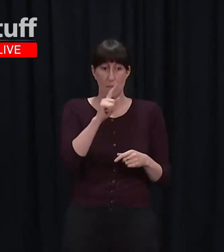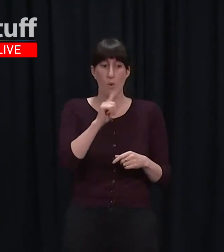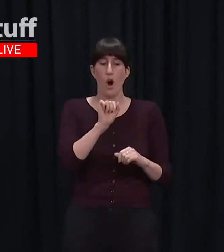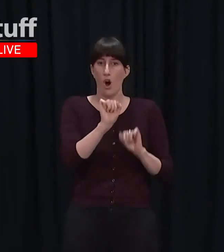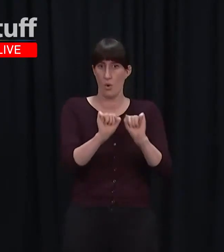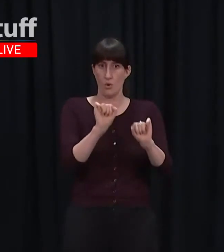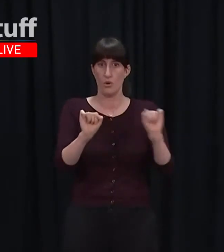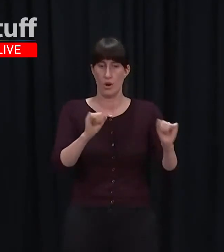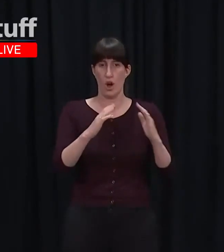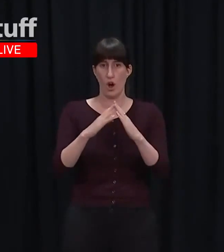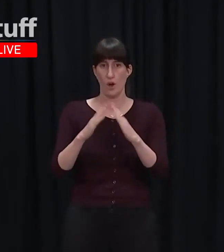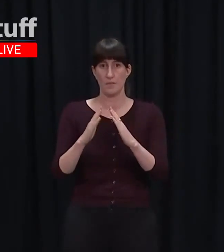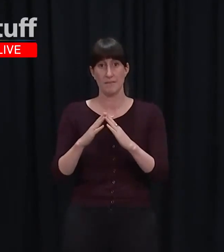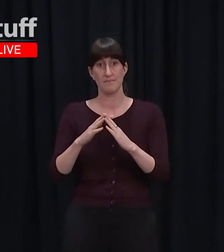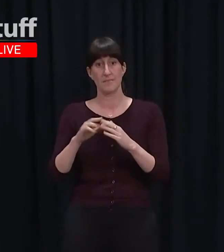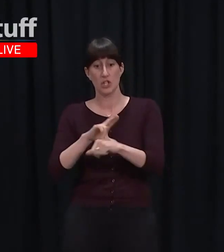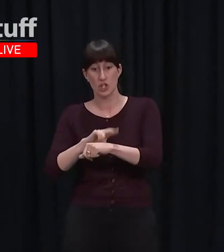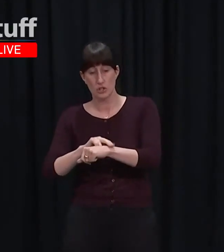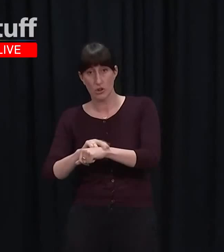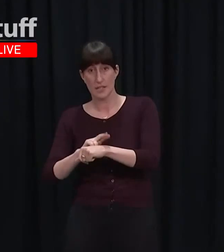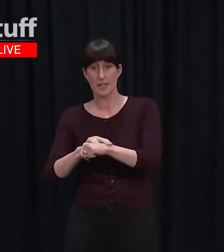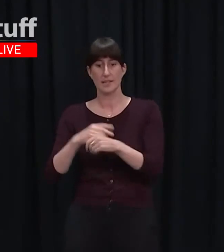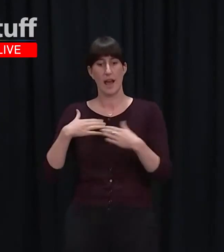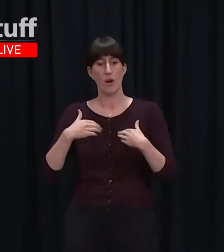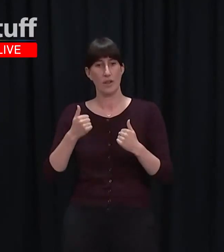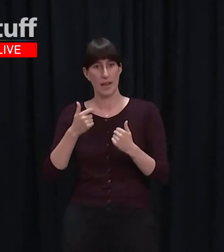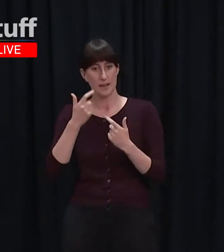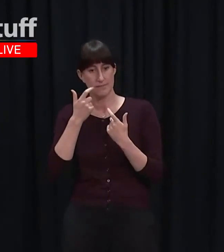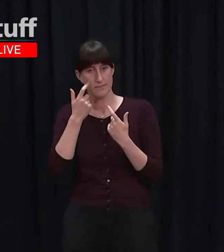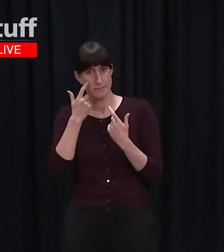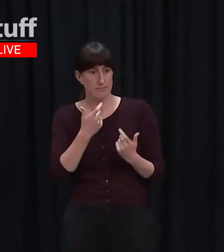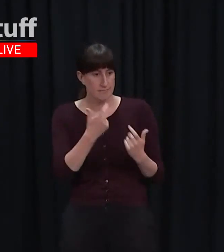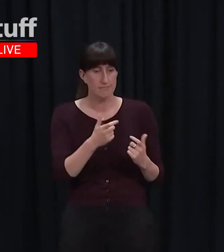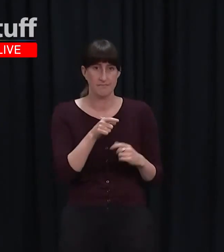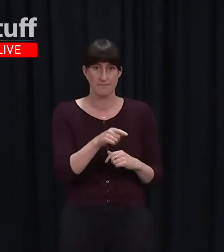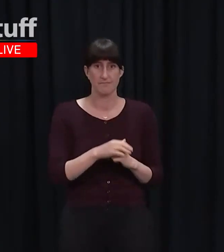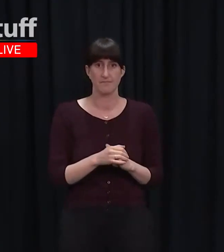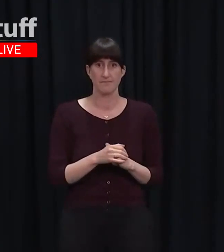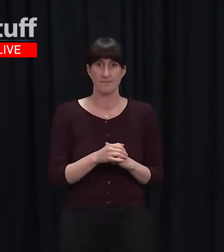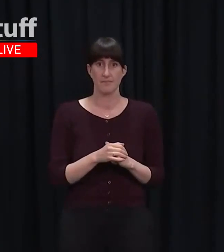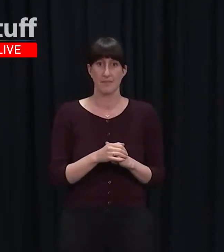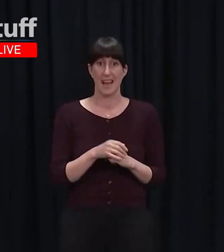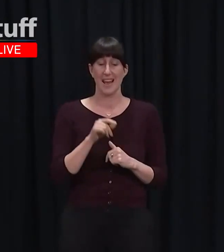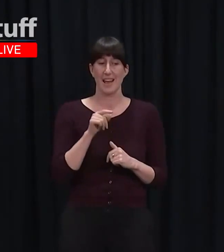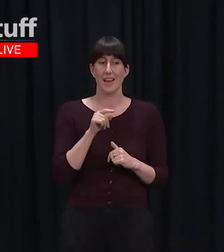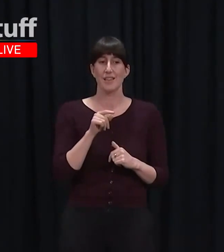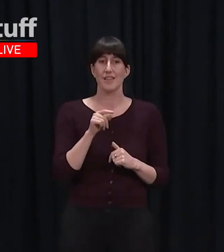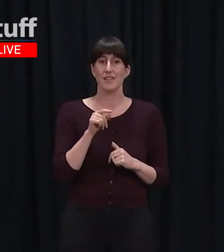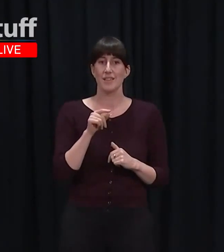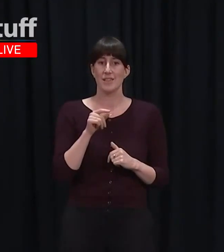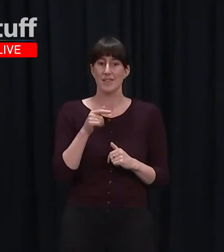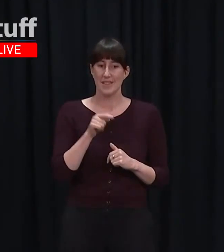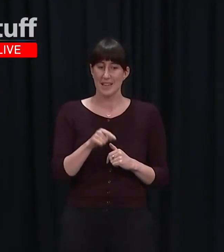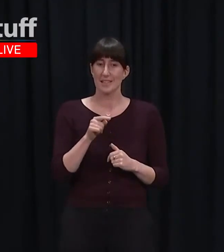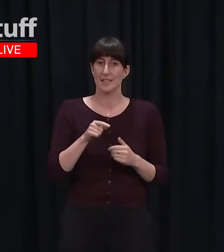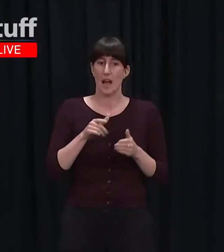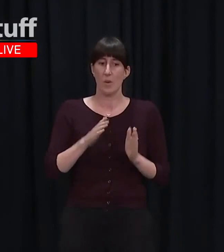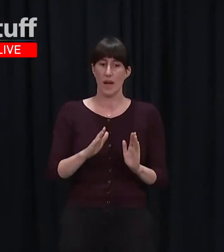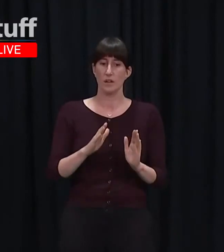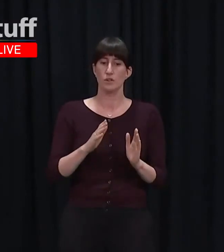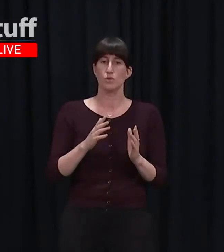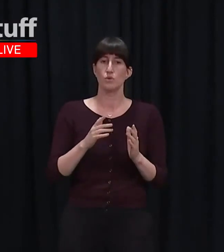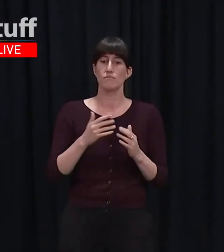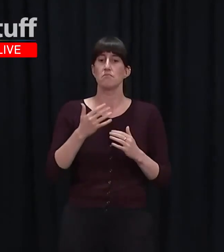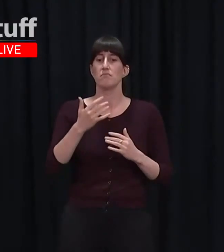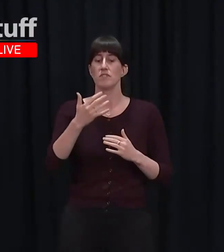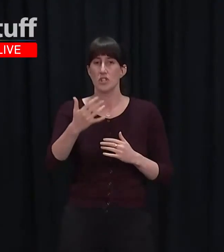sector providers, to look after people in their own homes. Remembering that this is a part of our move to a highly vaccinated response